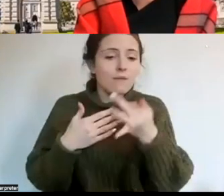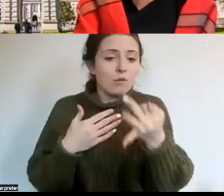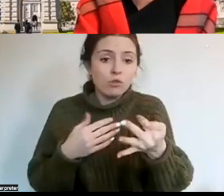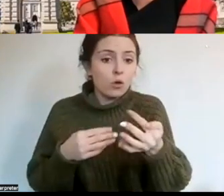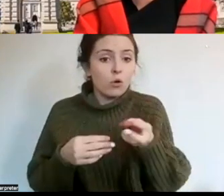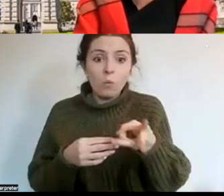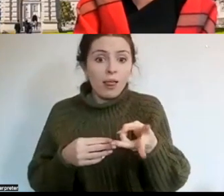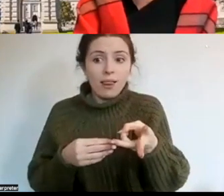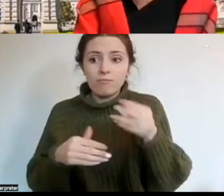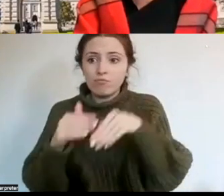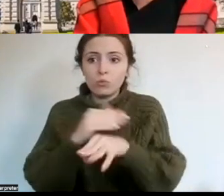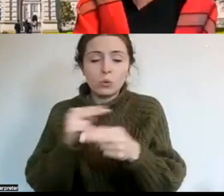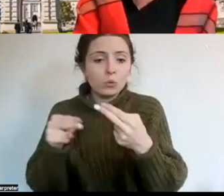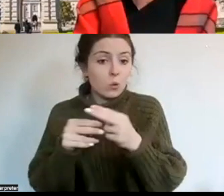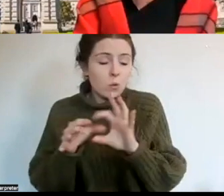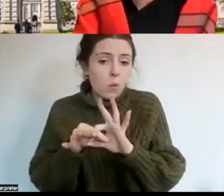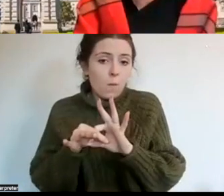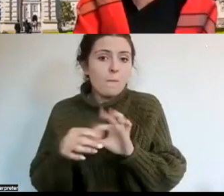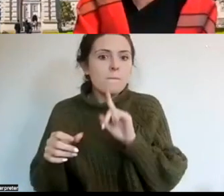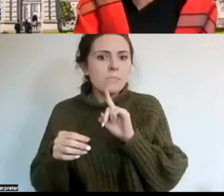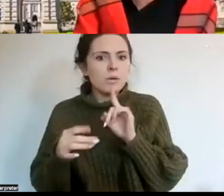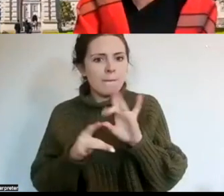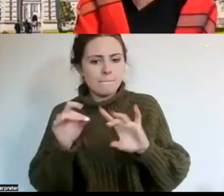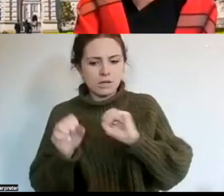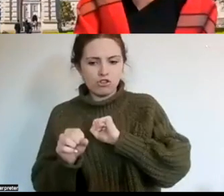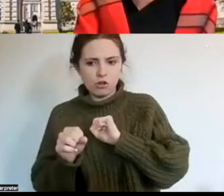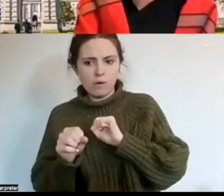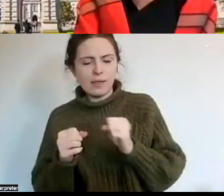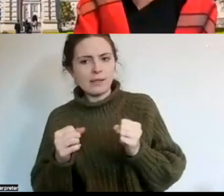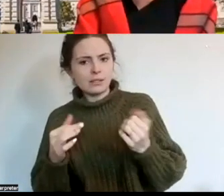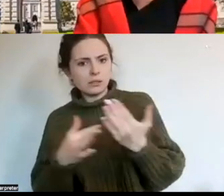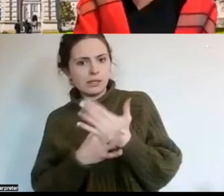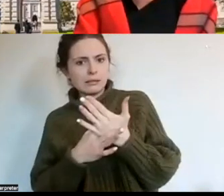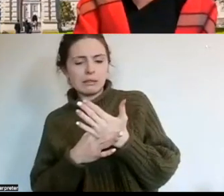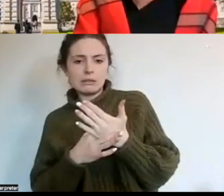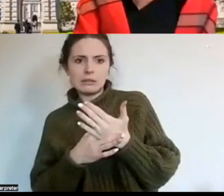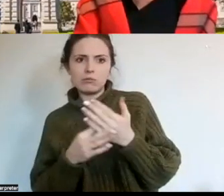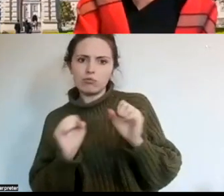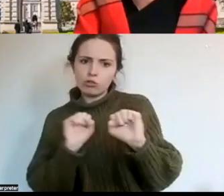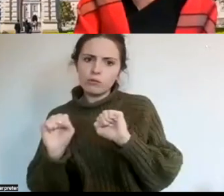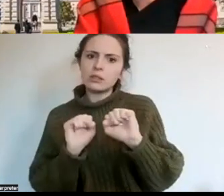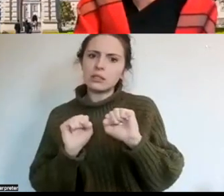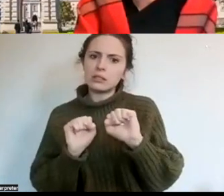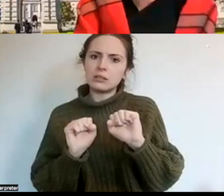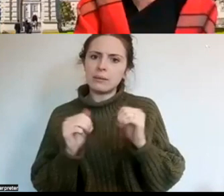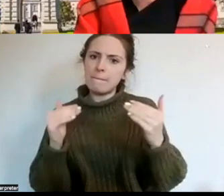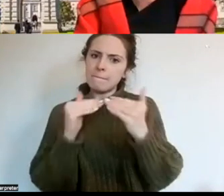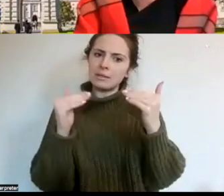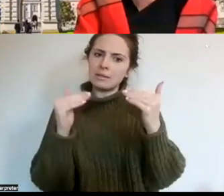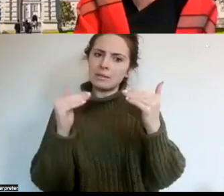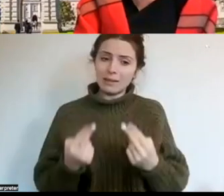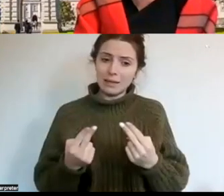network, that it genuinely meets the needs of people with intellectual disabilities? Mm-hmm. Yeah, that's an important question.